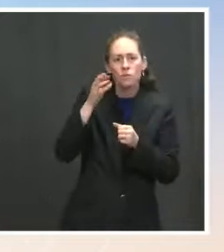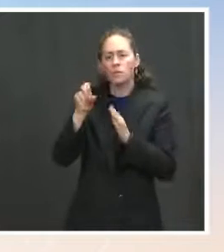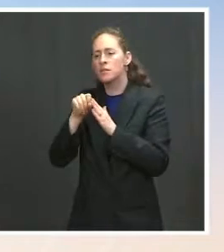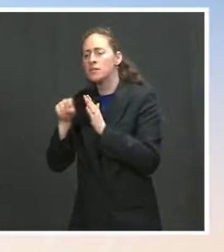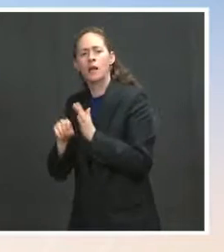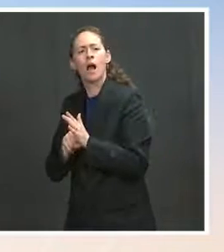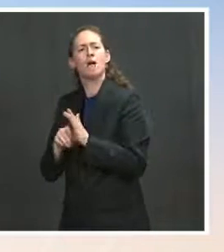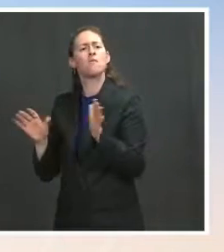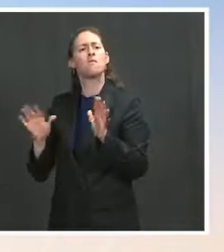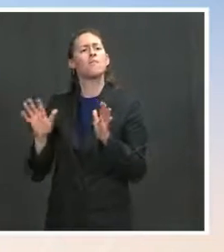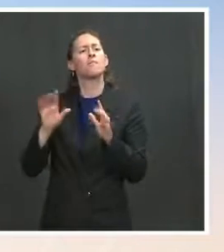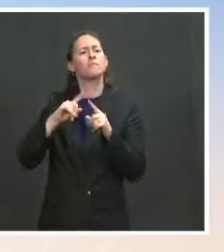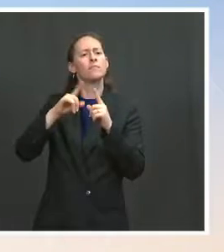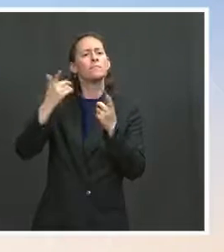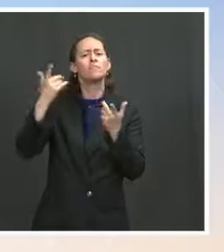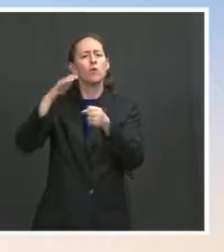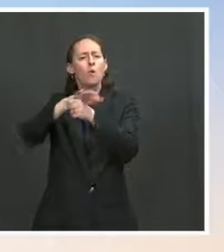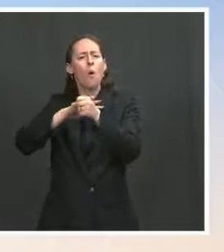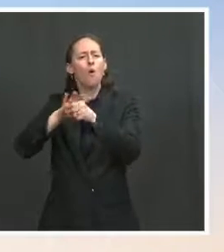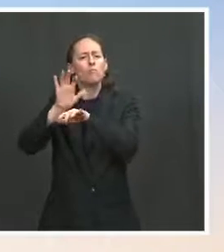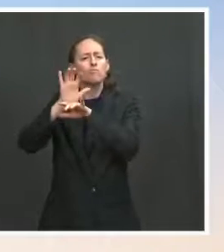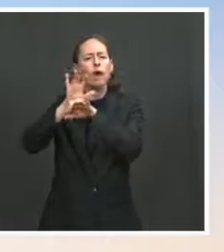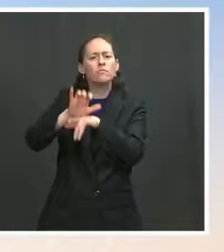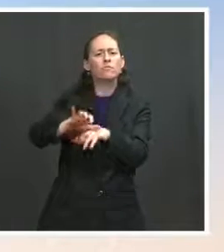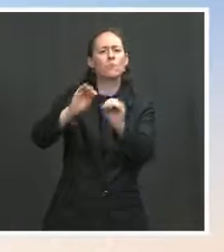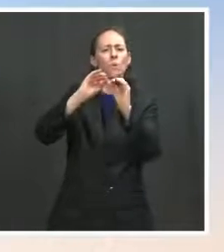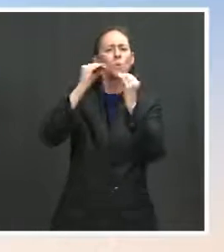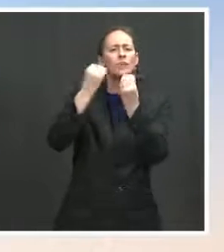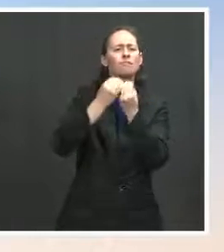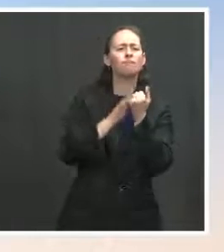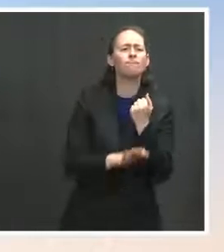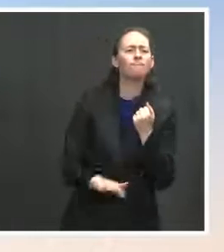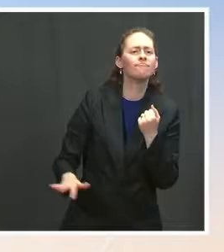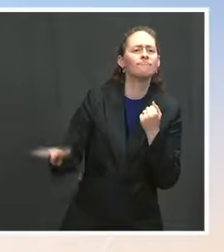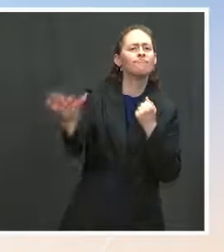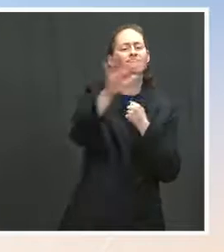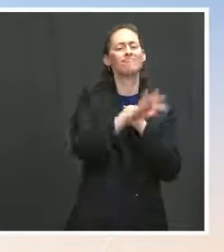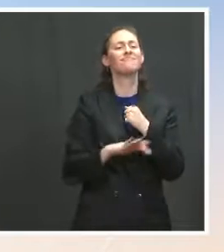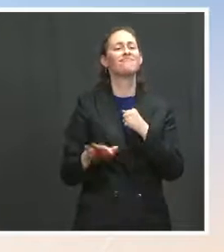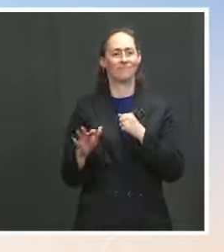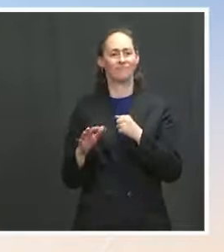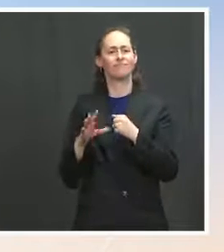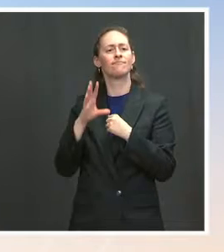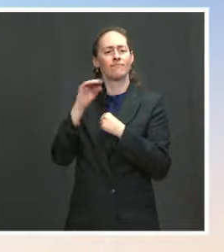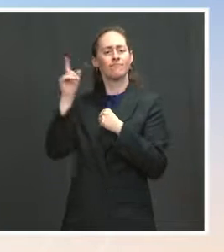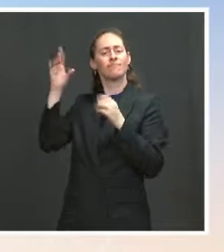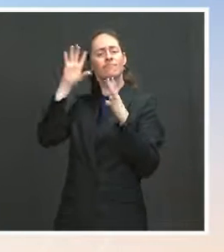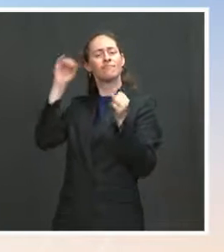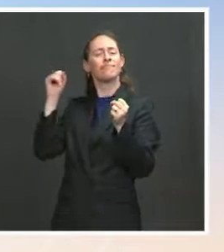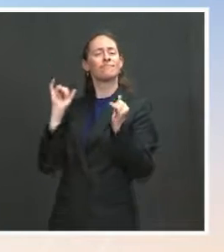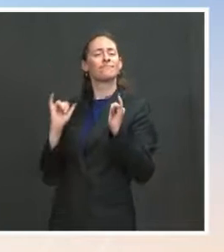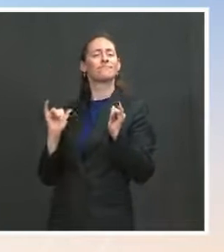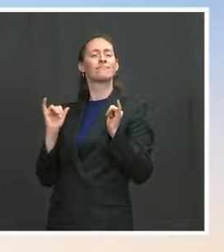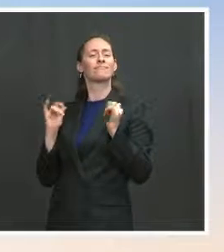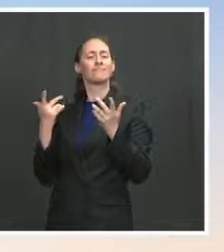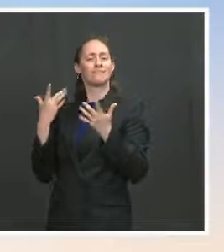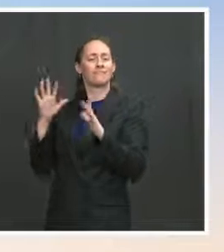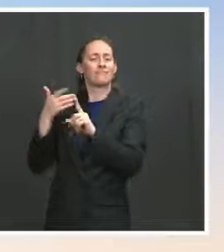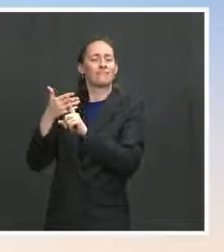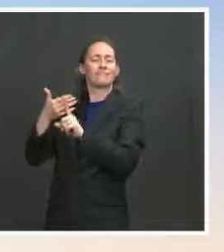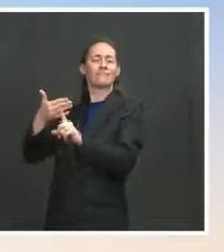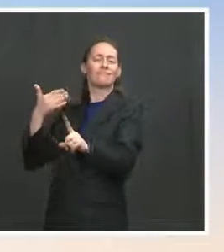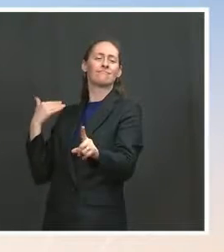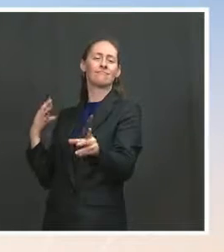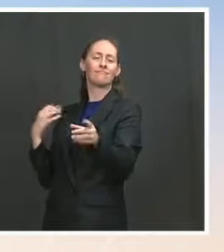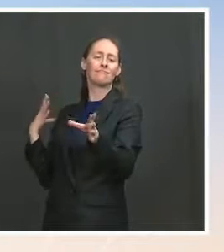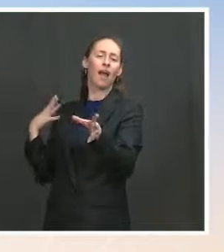grassroots organizations. And certainly one of the president's lessons from having done this for 50 years or more is that the